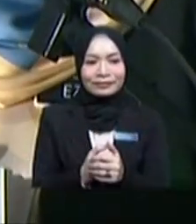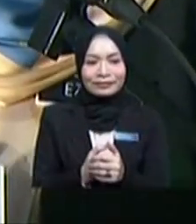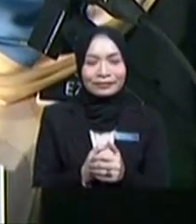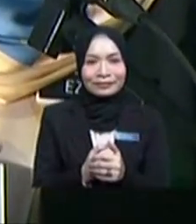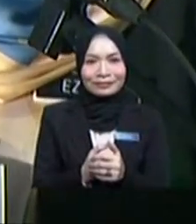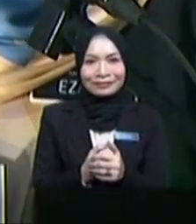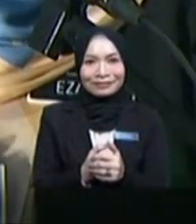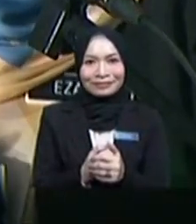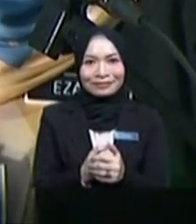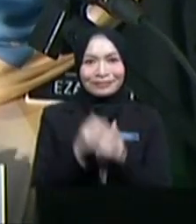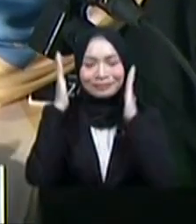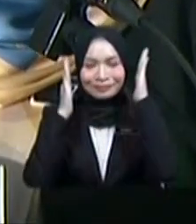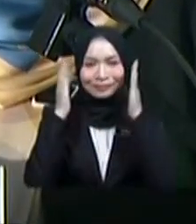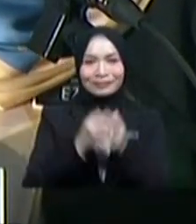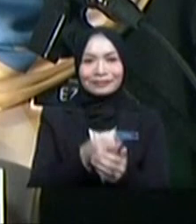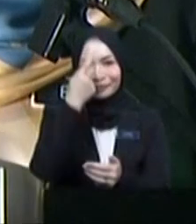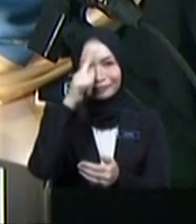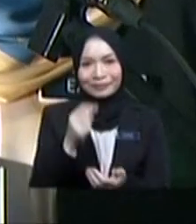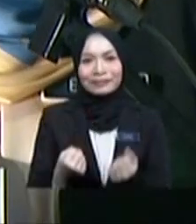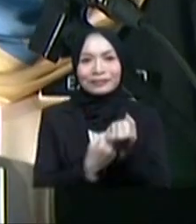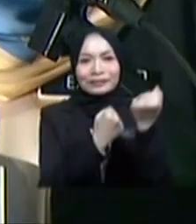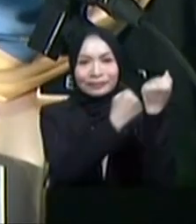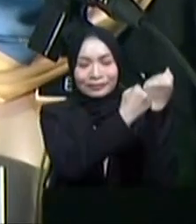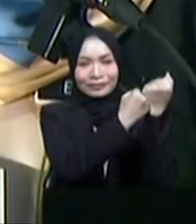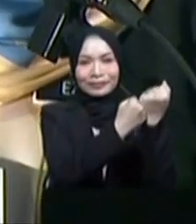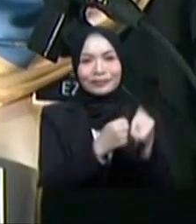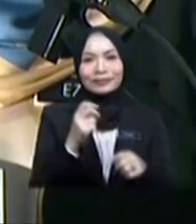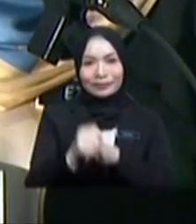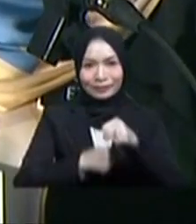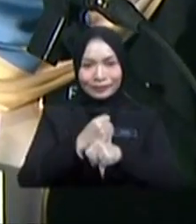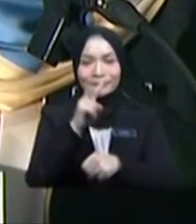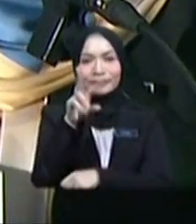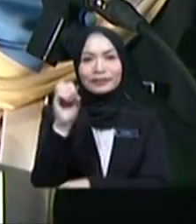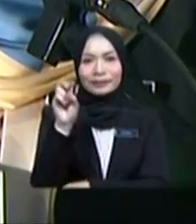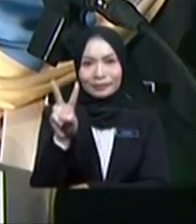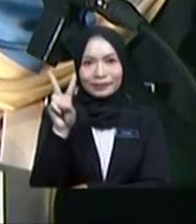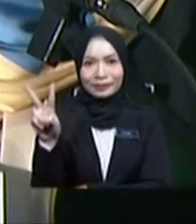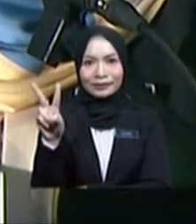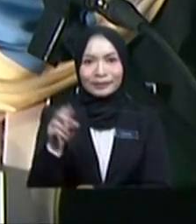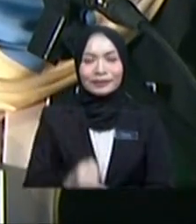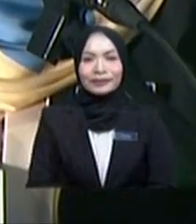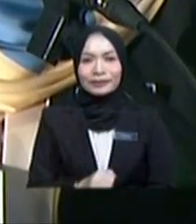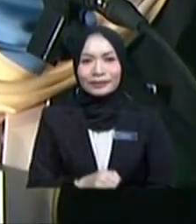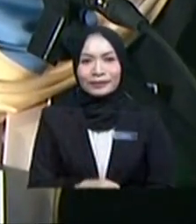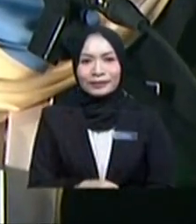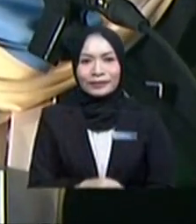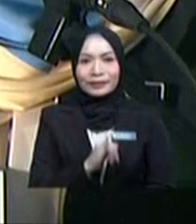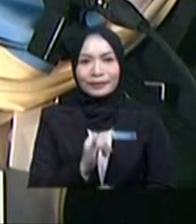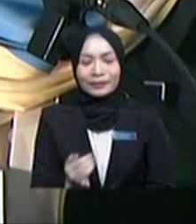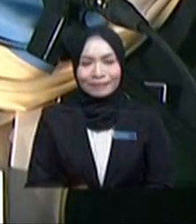support in making ICEL 2022 a success. We would also like to express our special thanks to Puan